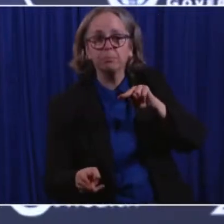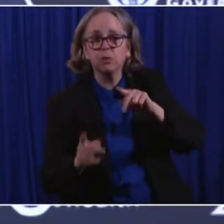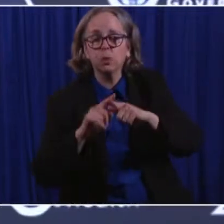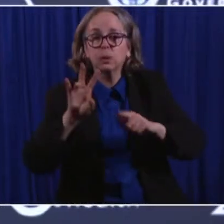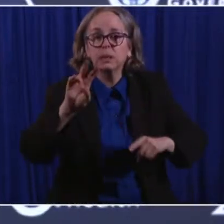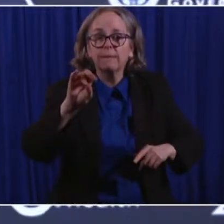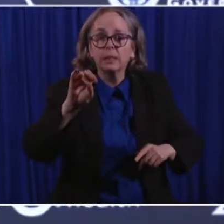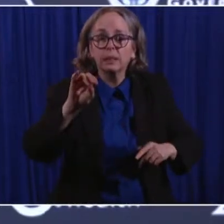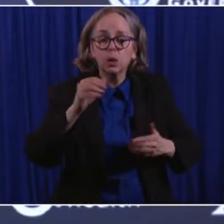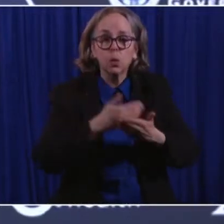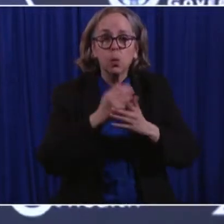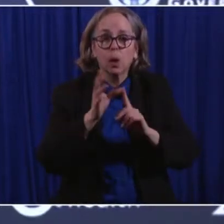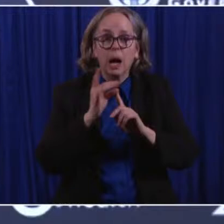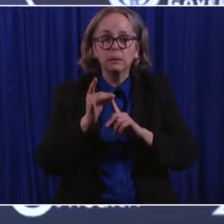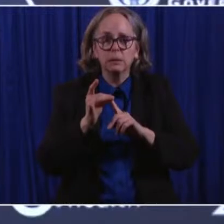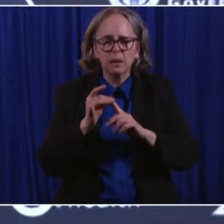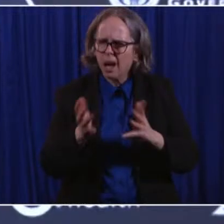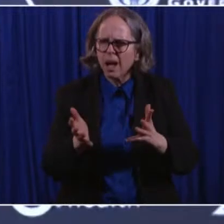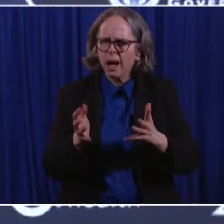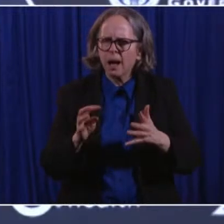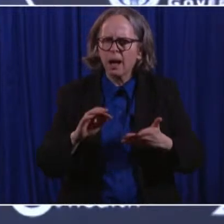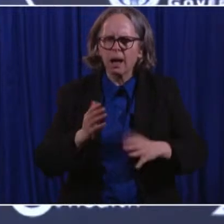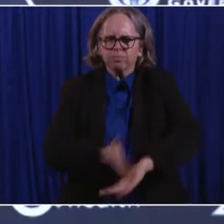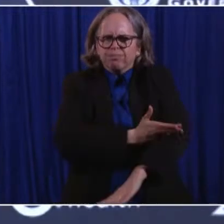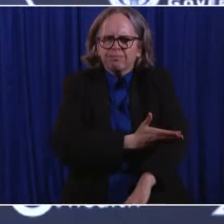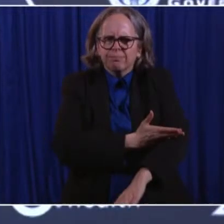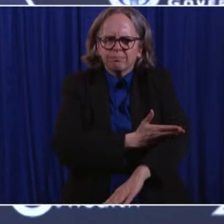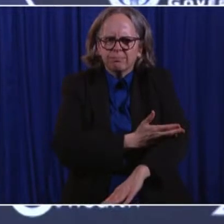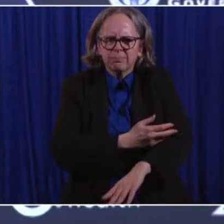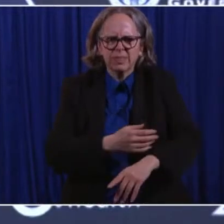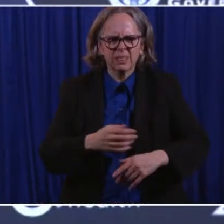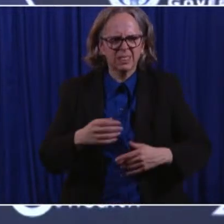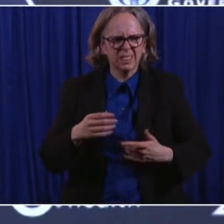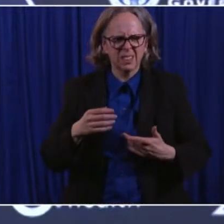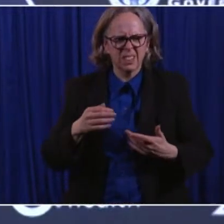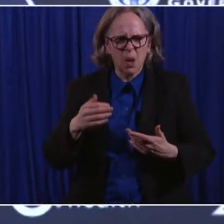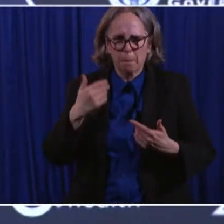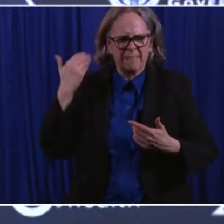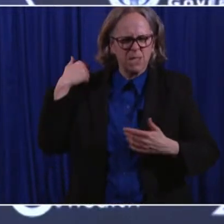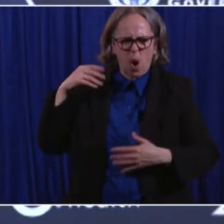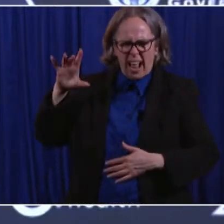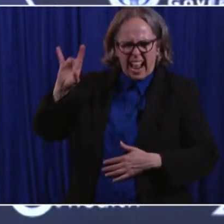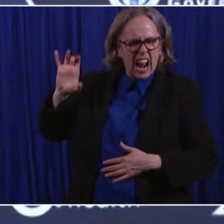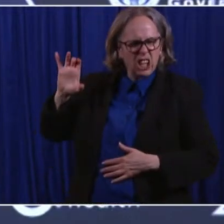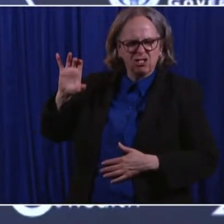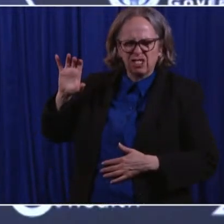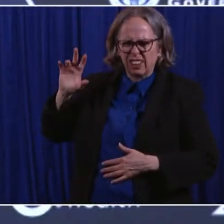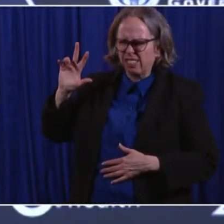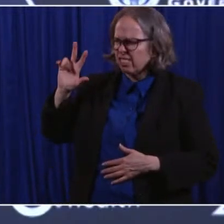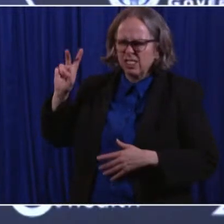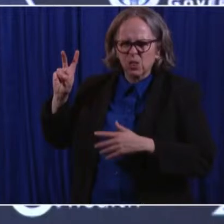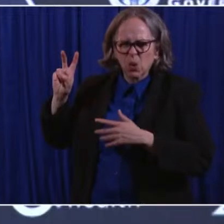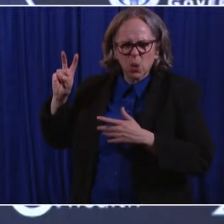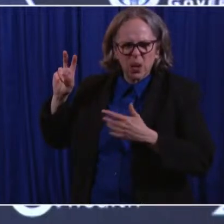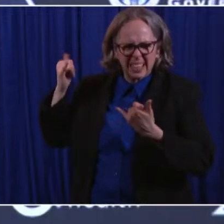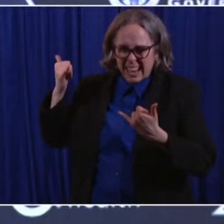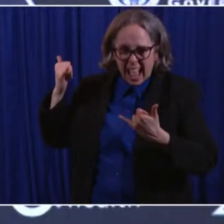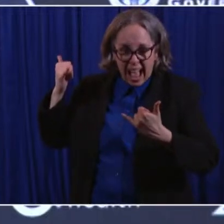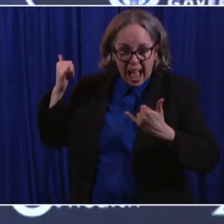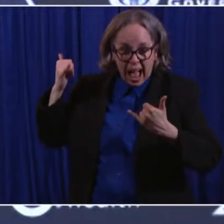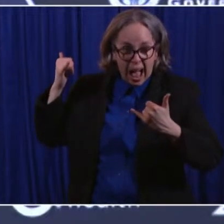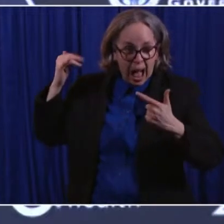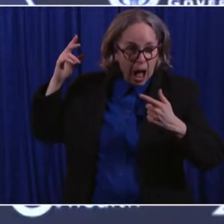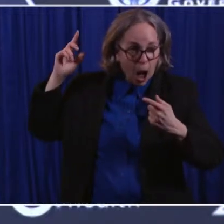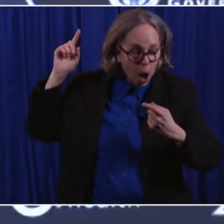2,832 cases reported at the peak of the pandemic in December. So we've gone in a relatively short period of time from